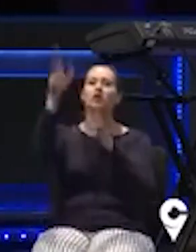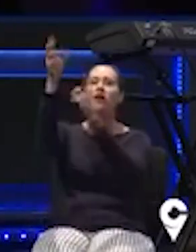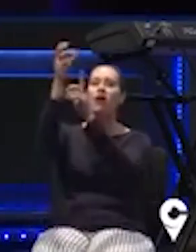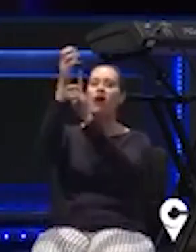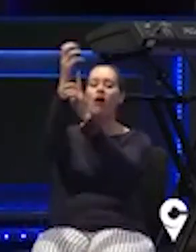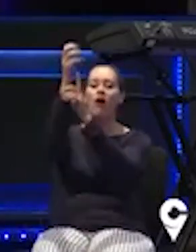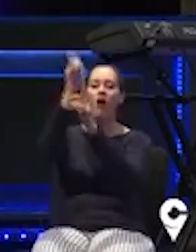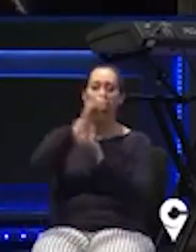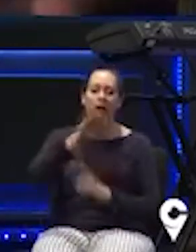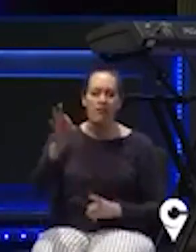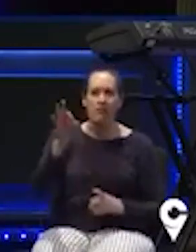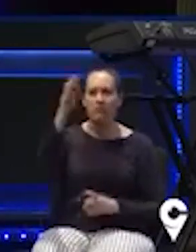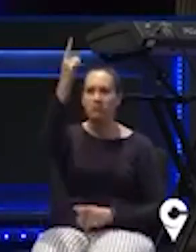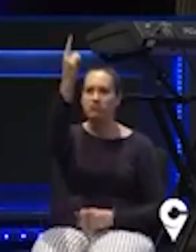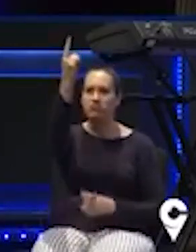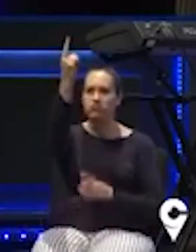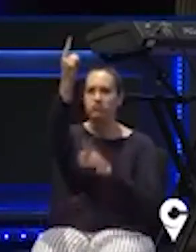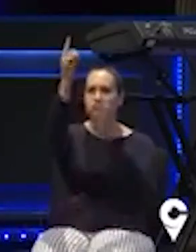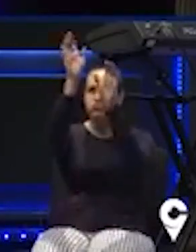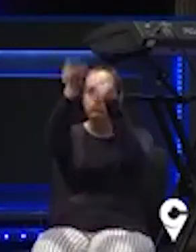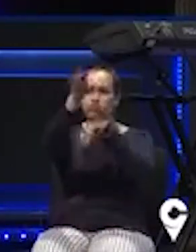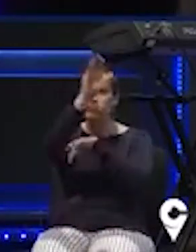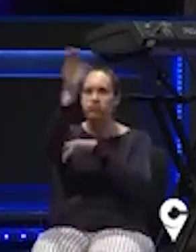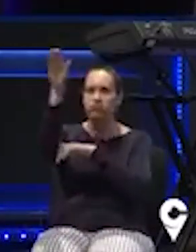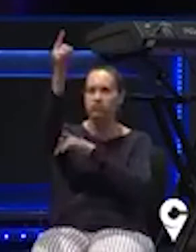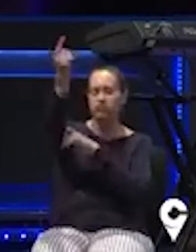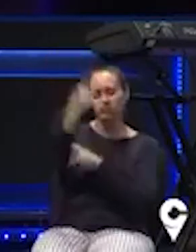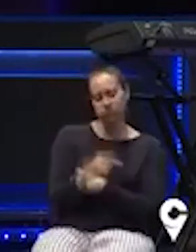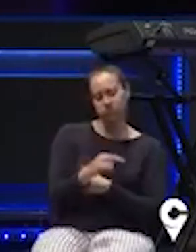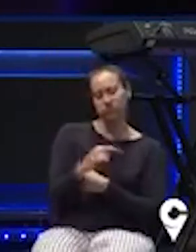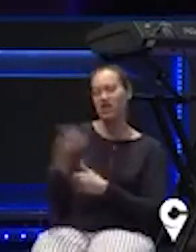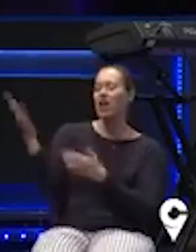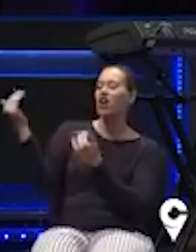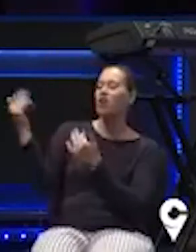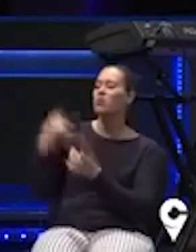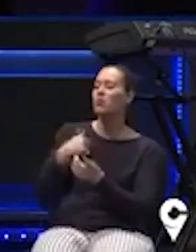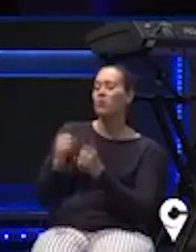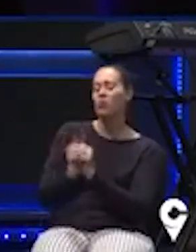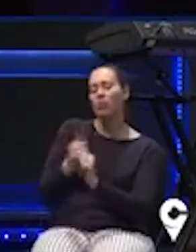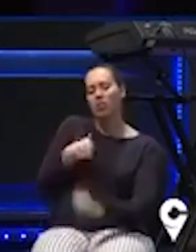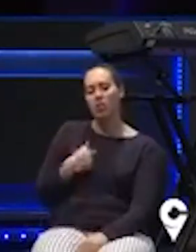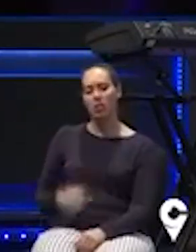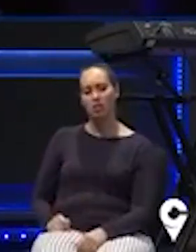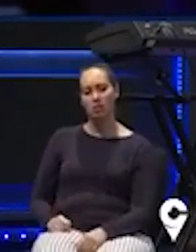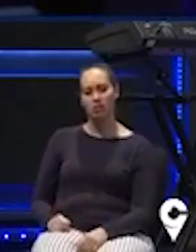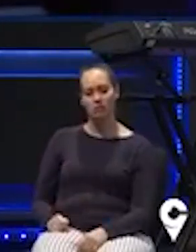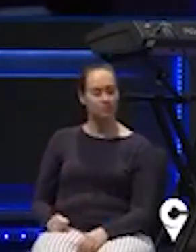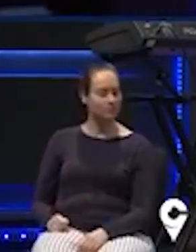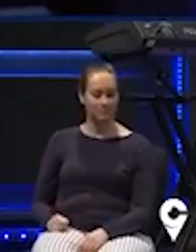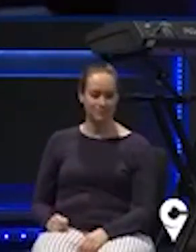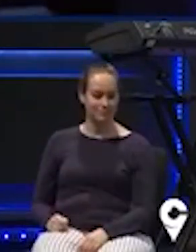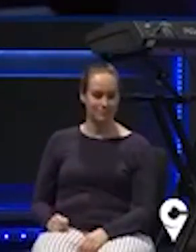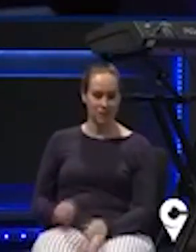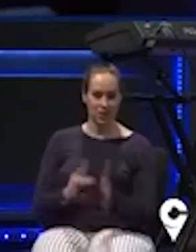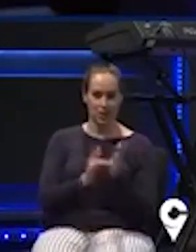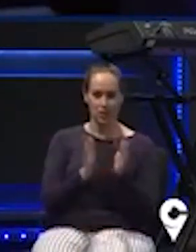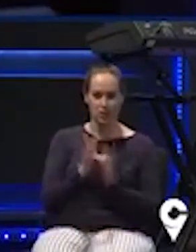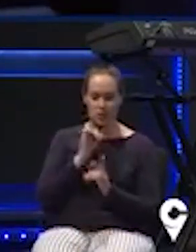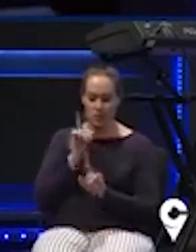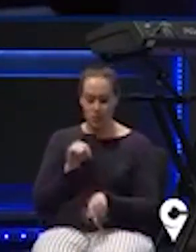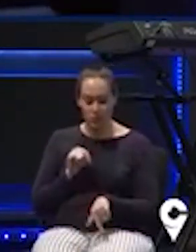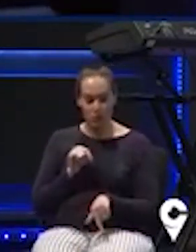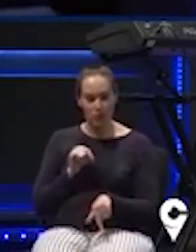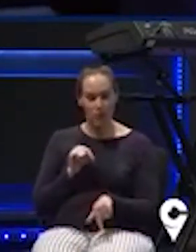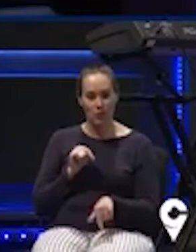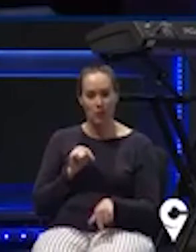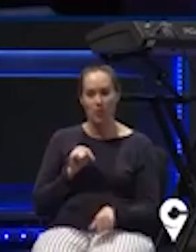you just wait till Sunday morning. Because coming up out of a grave is a whole lot bigger than coming down from this cross.